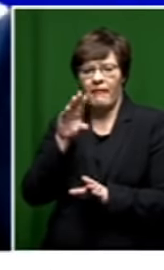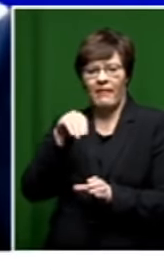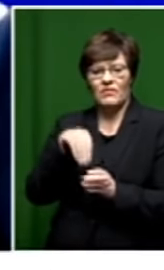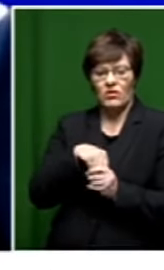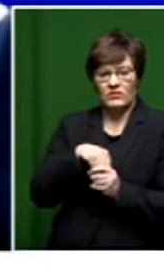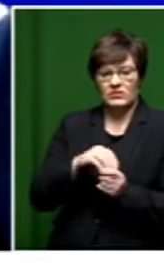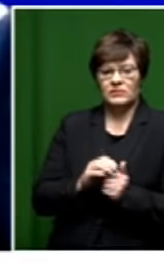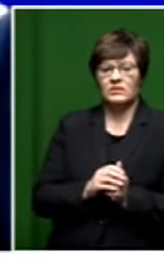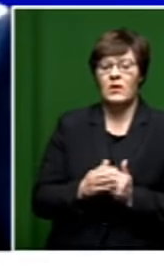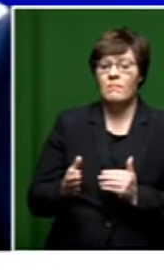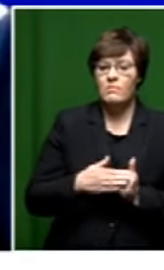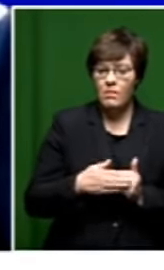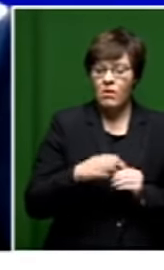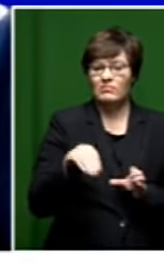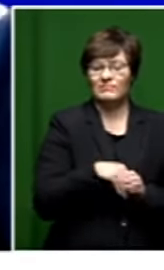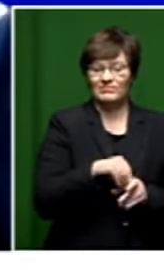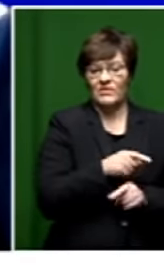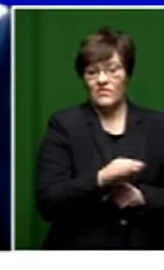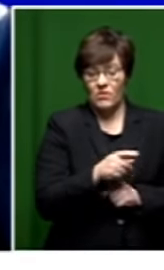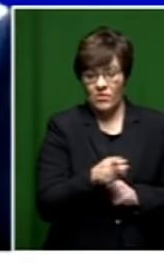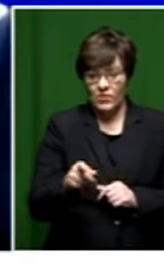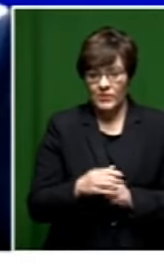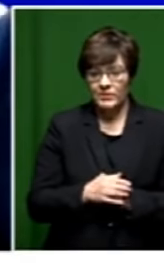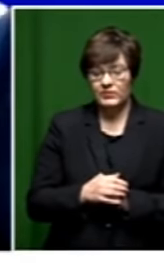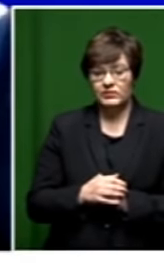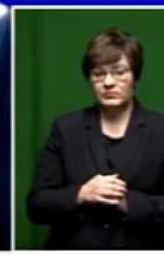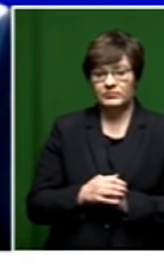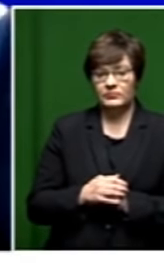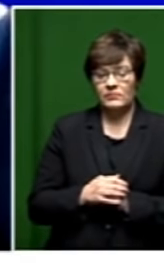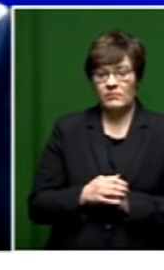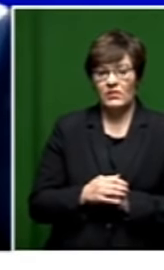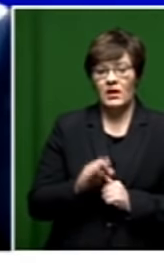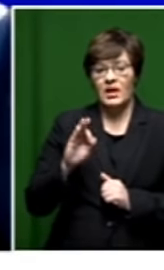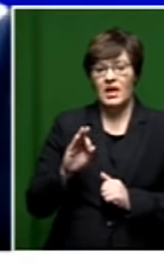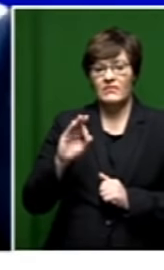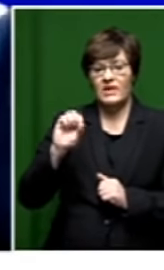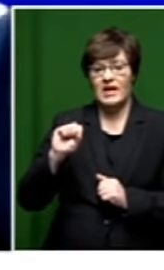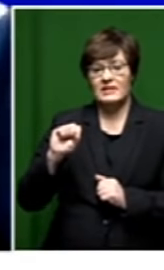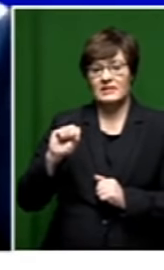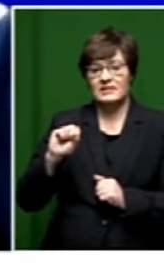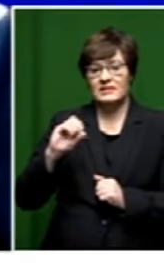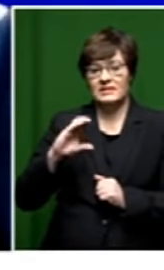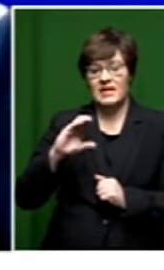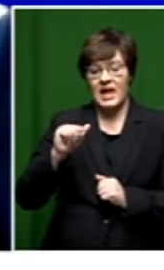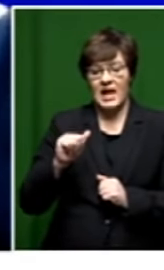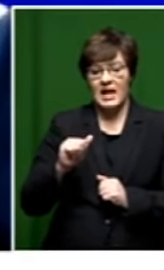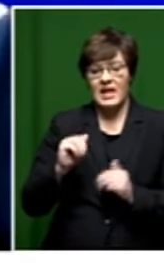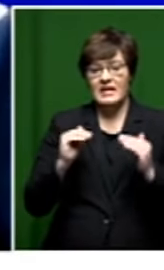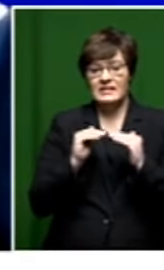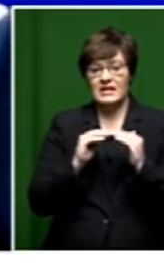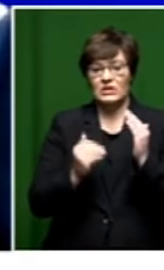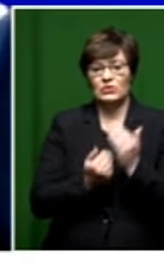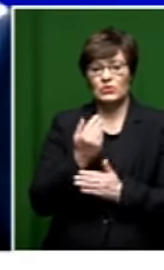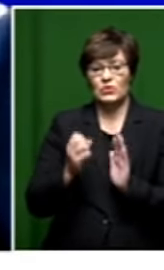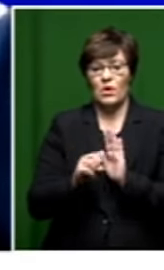and more and more players for that. So, why did the FSCA publish the new standards this year, just